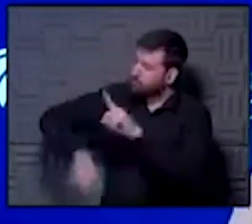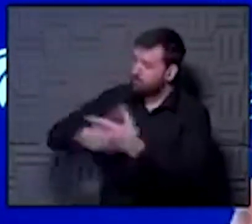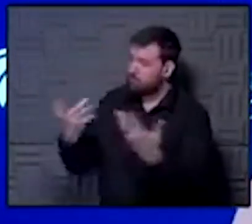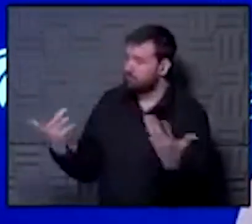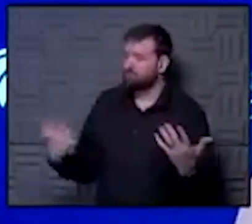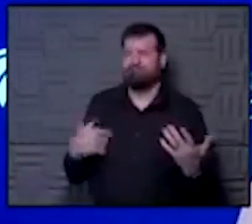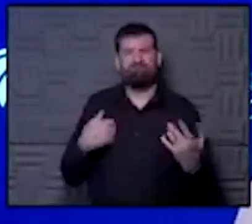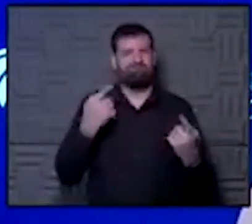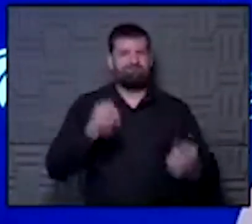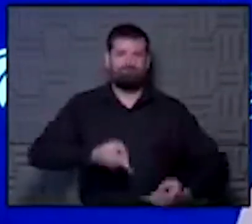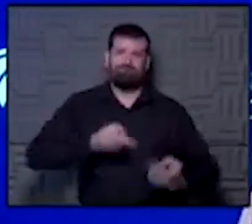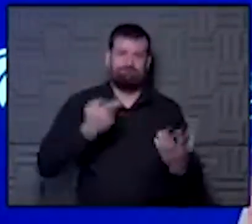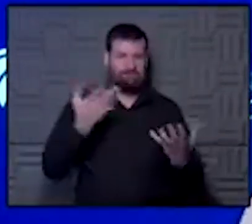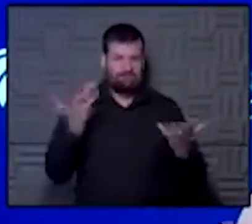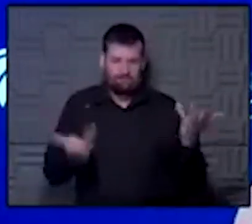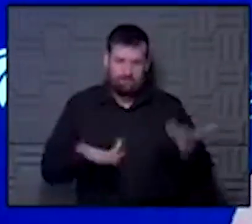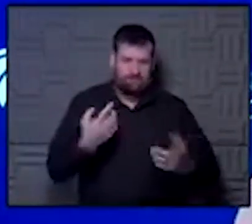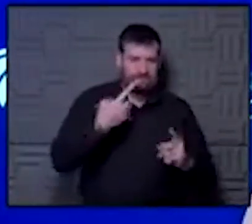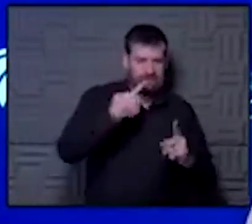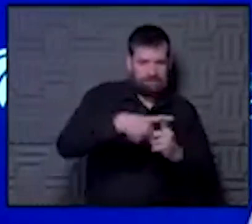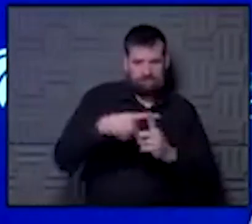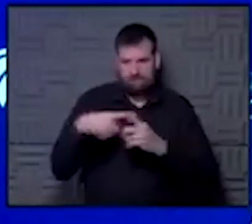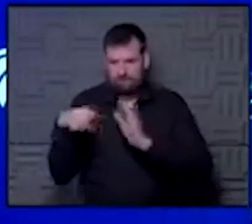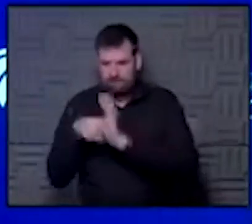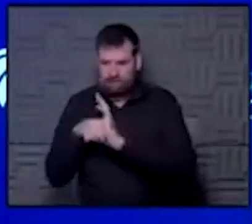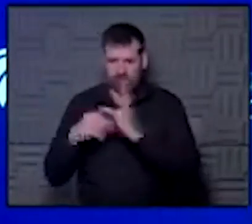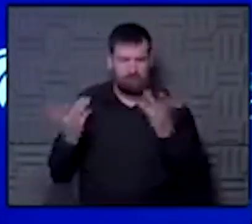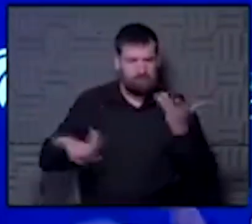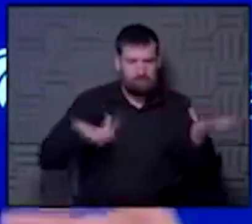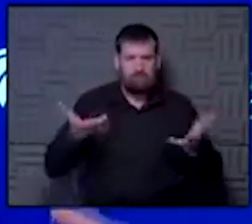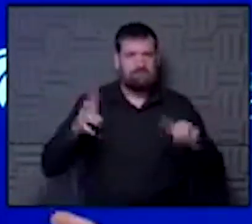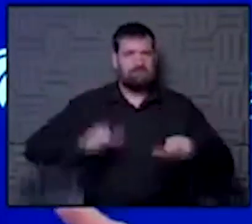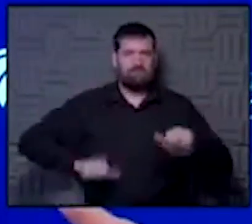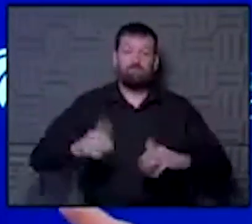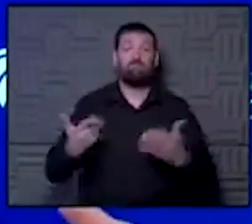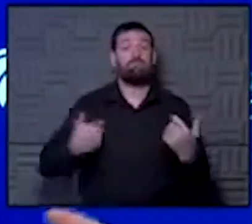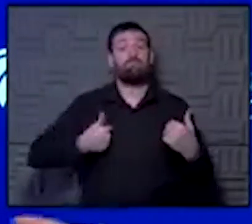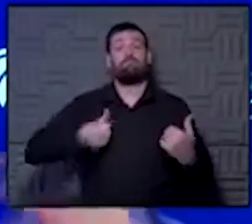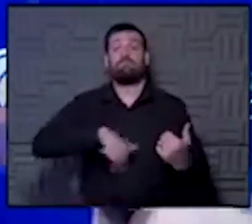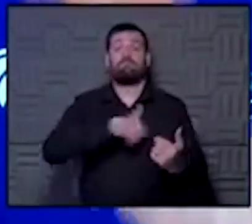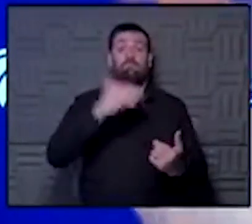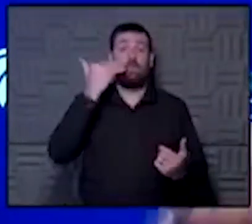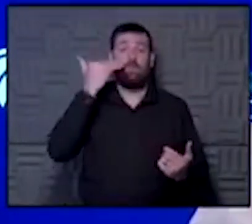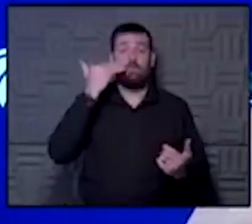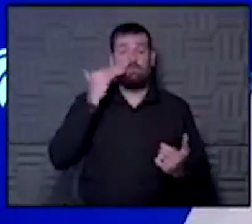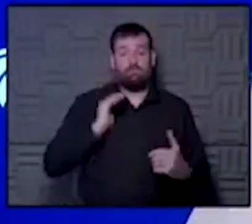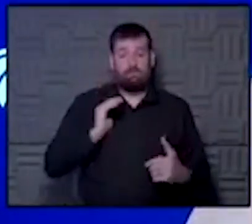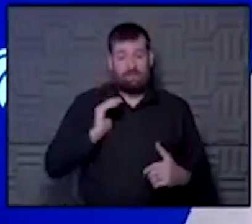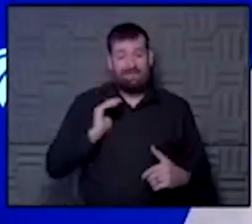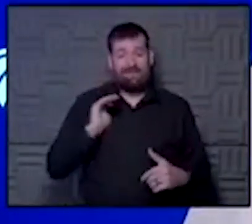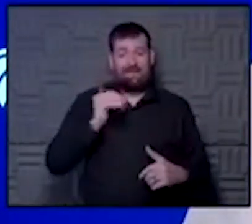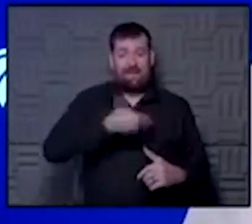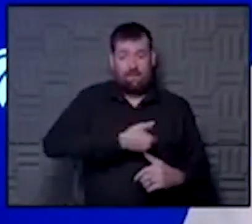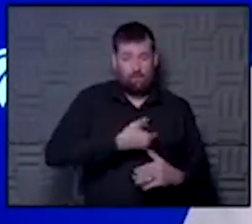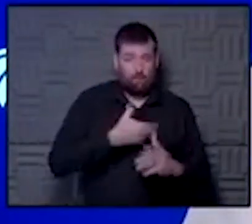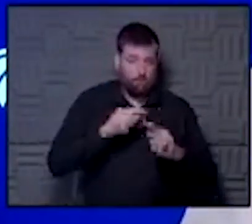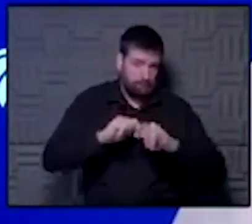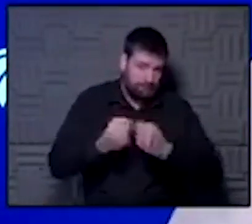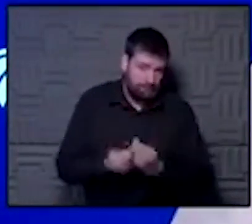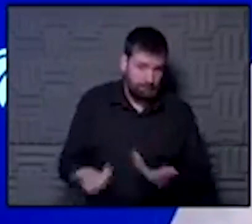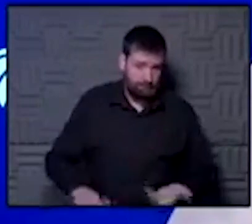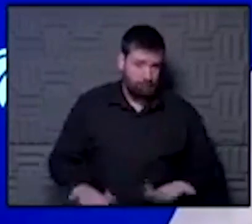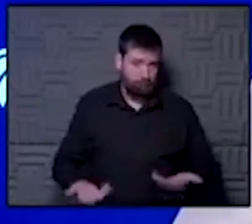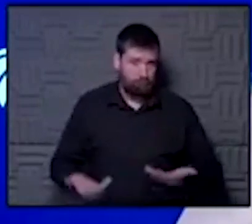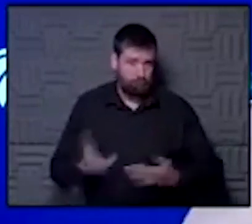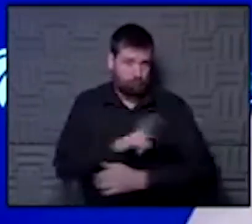because it's all about that cost-benefit and that ratio and things like that. Guys, what we know is that when our team of folks who